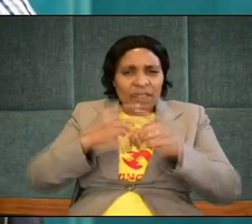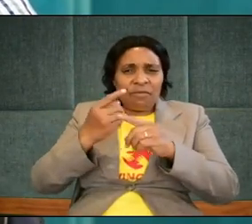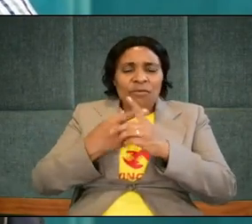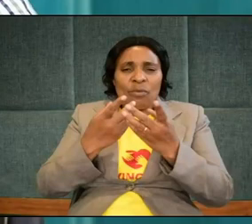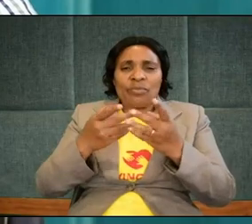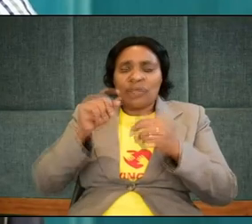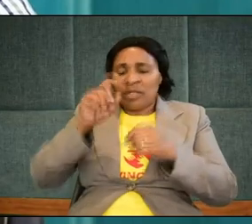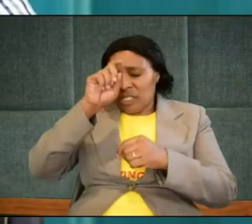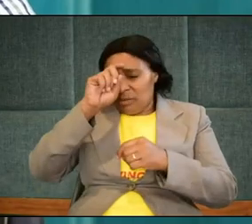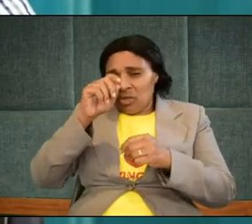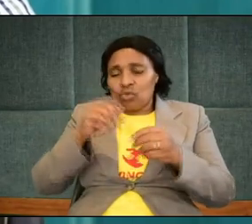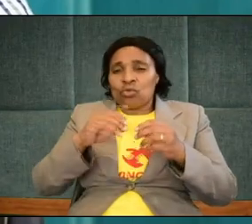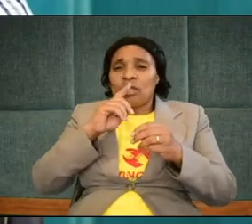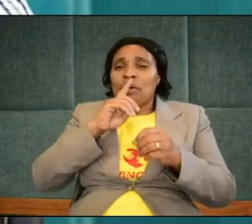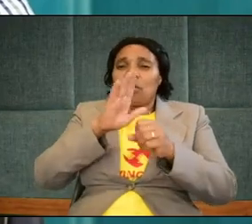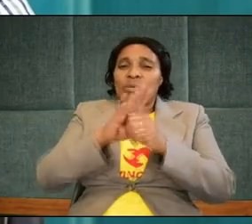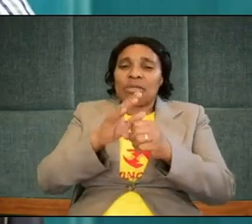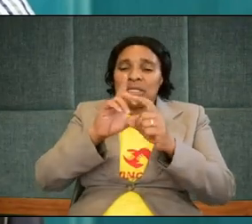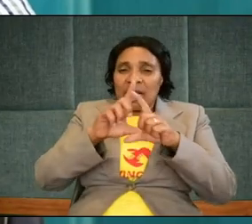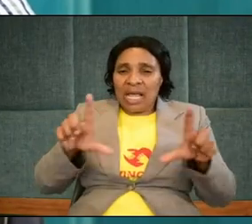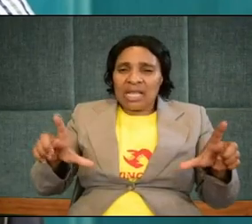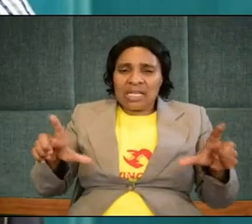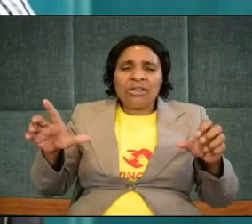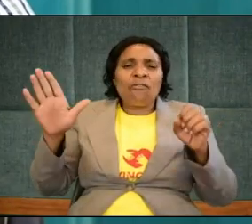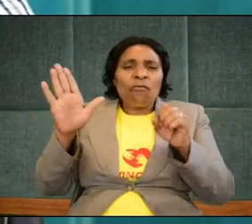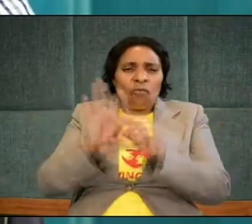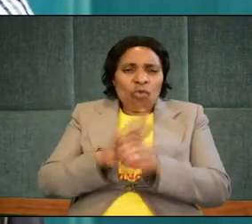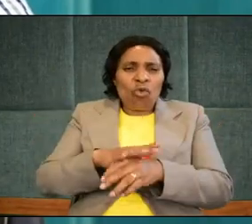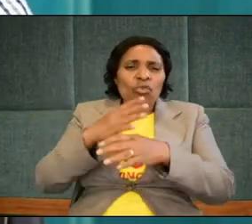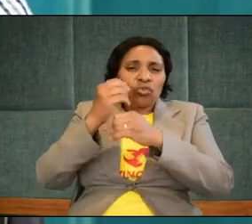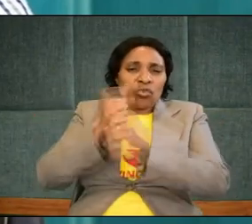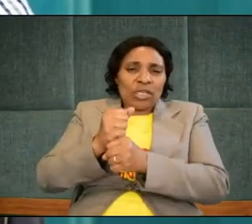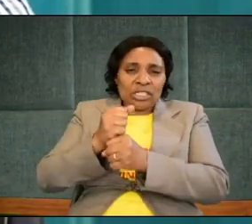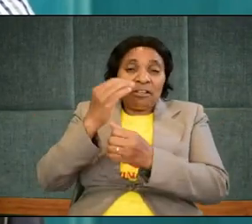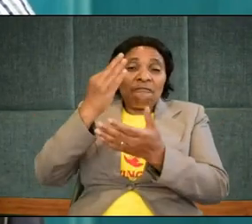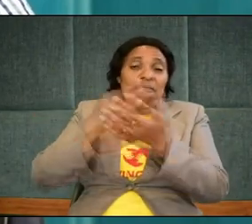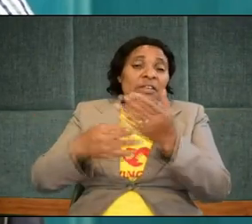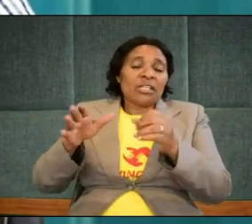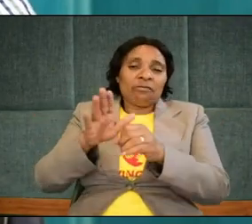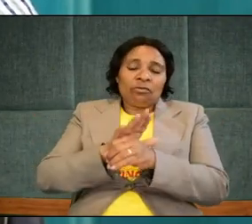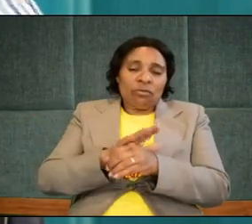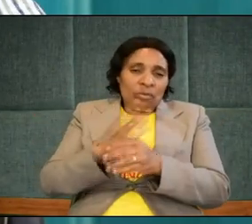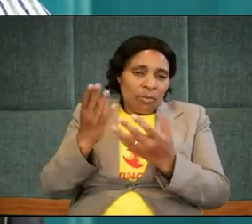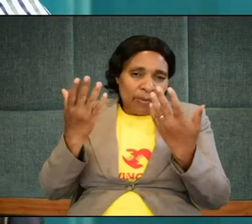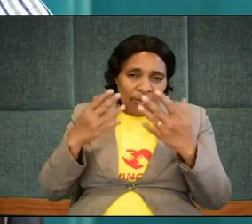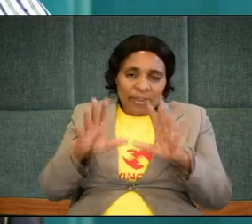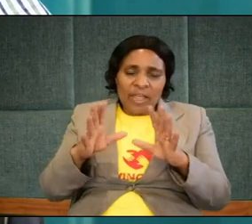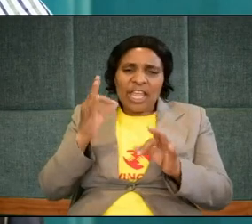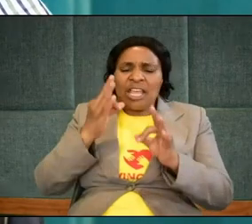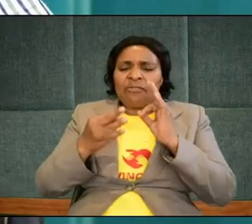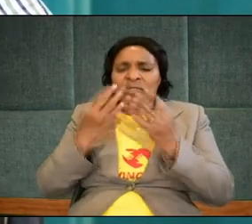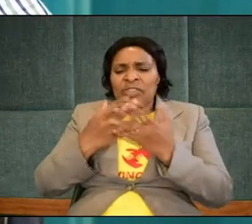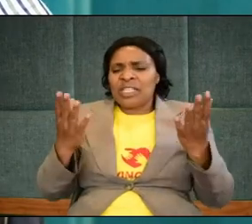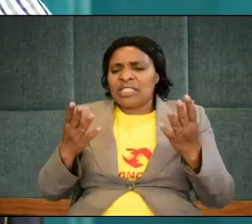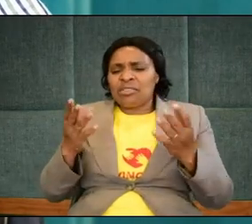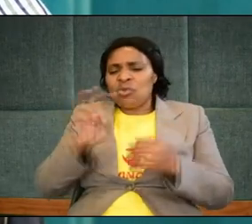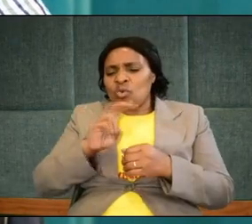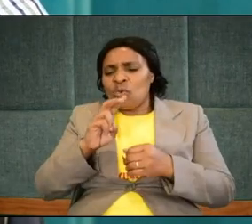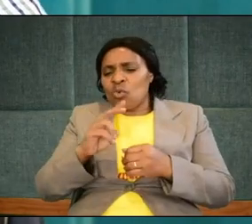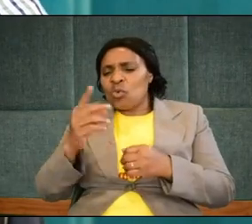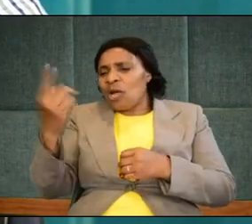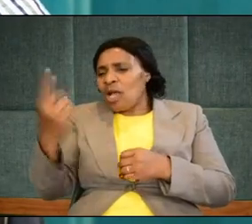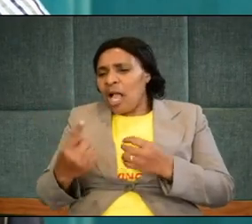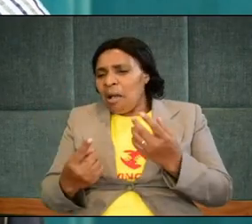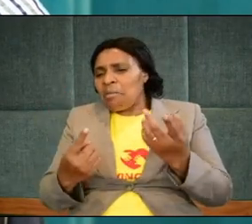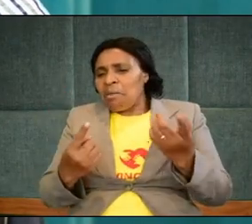have absolute trust in God, because he's faithful in all he does. And if things don't look like they'll come from the